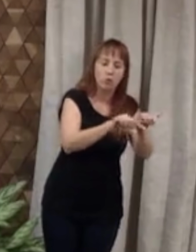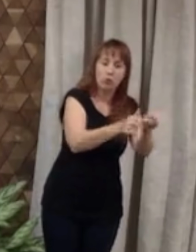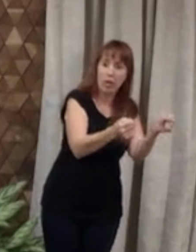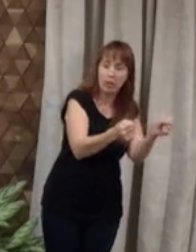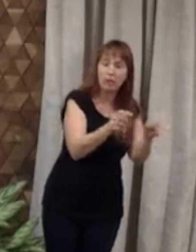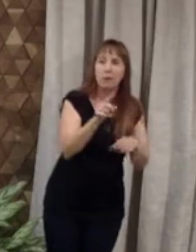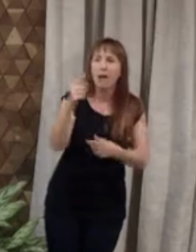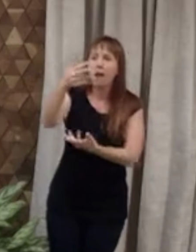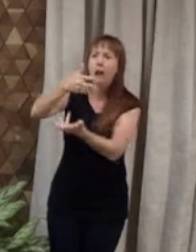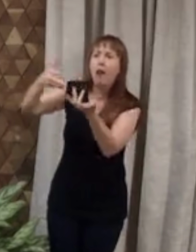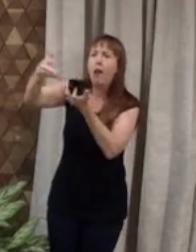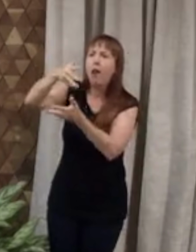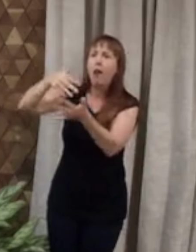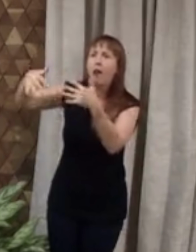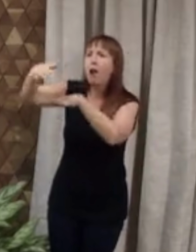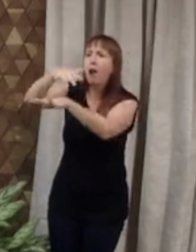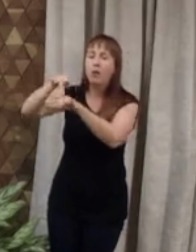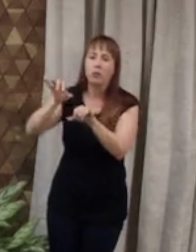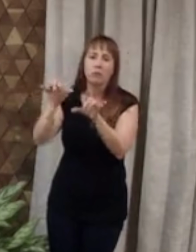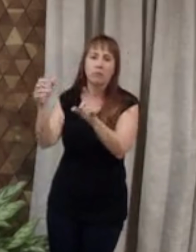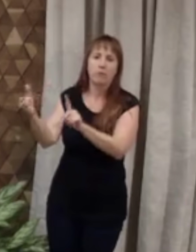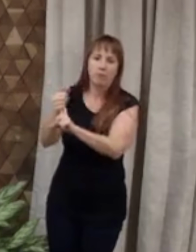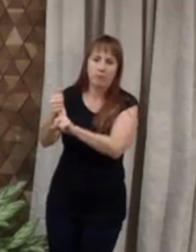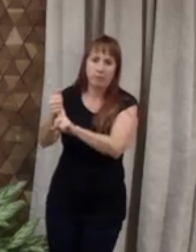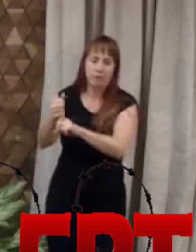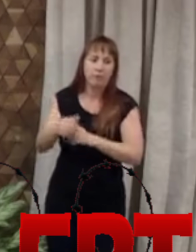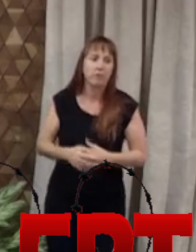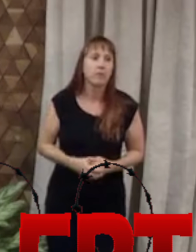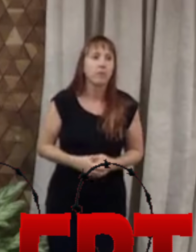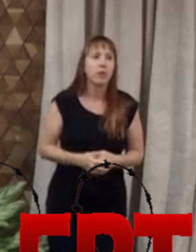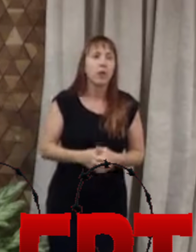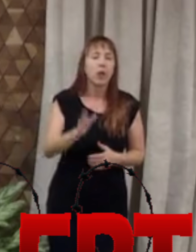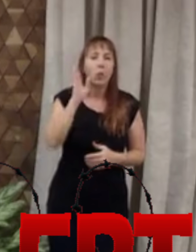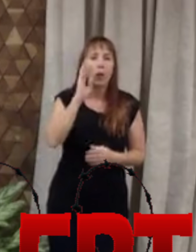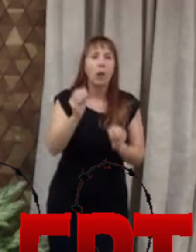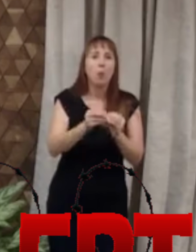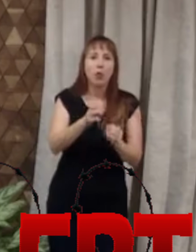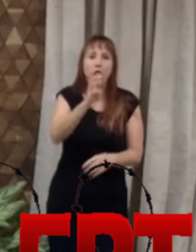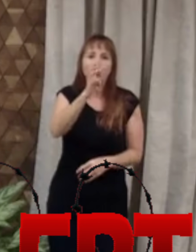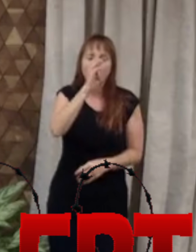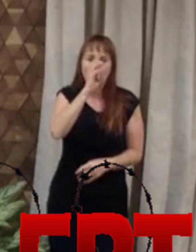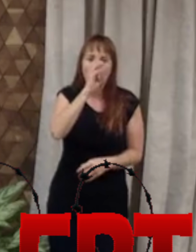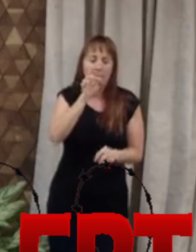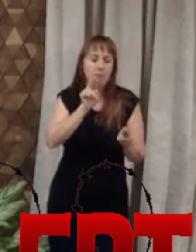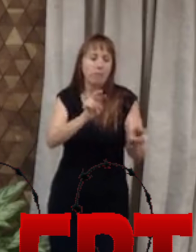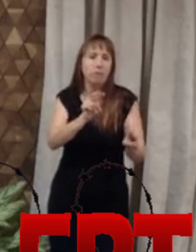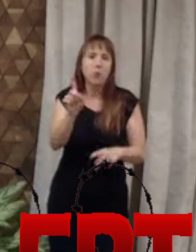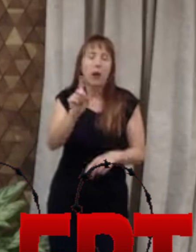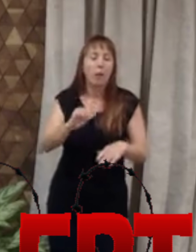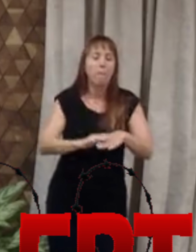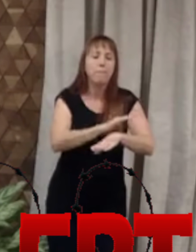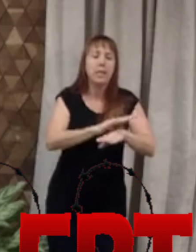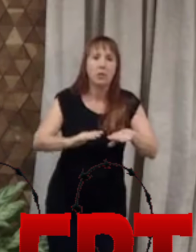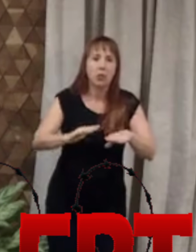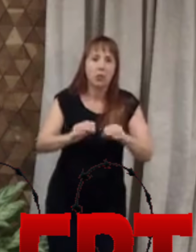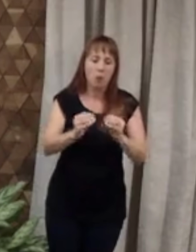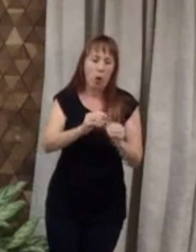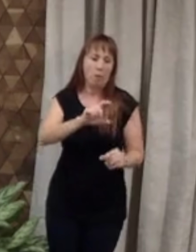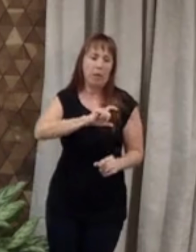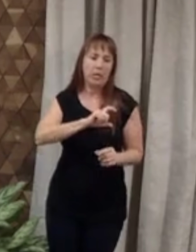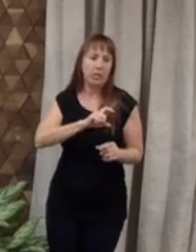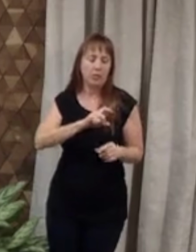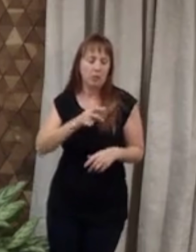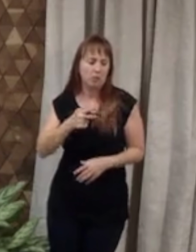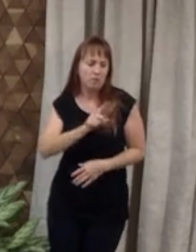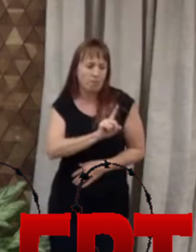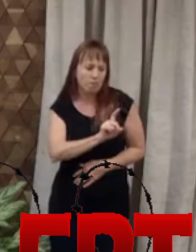We're also going to be taking a look at, we're going to have a lot more stricter enforcement out at the beach parks. You're going to see a lot more officers out there at the